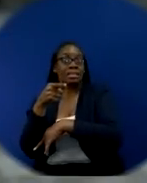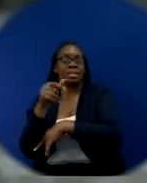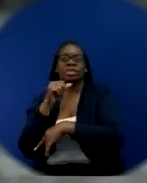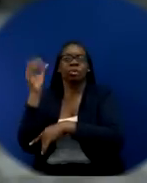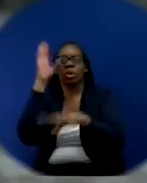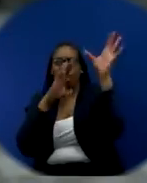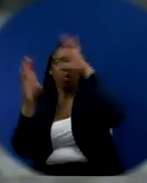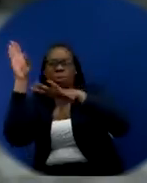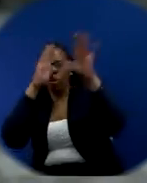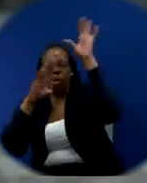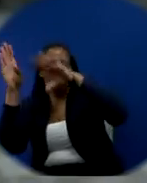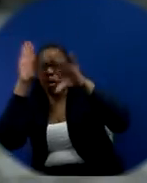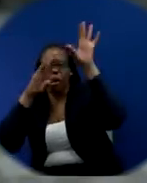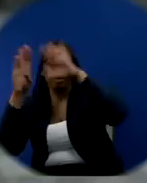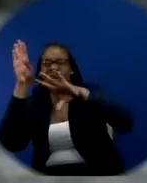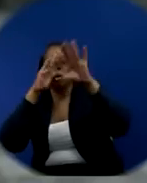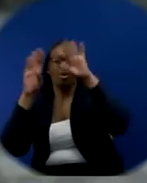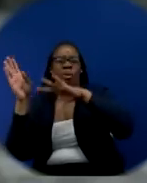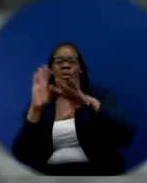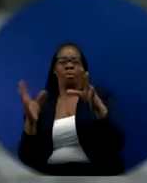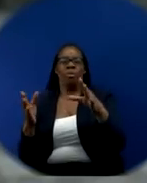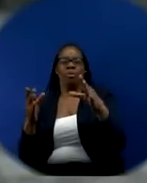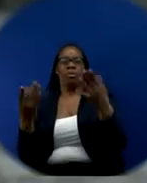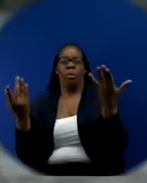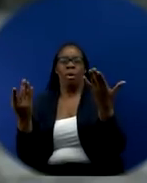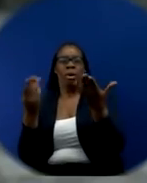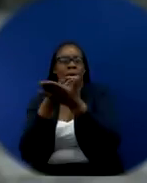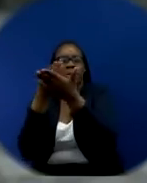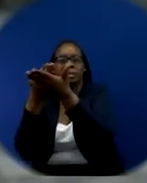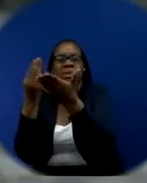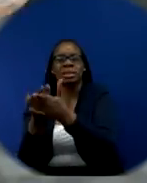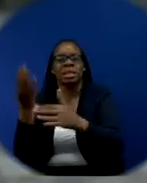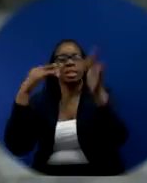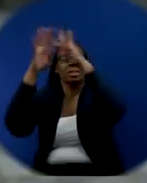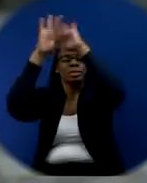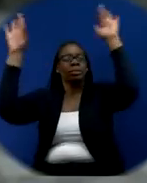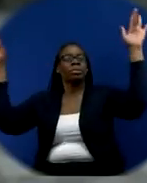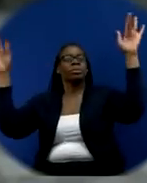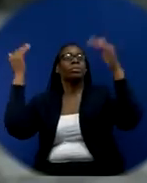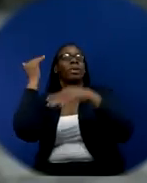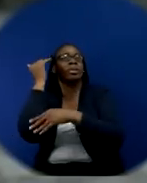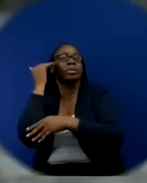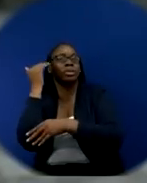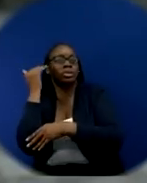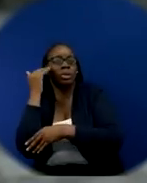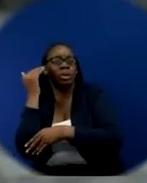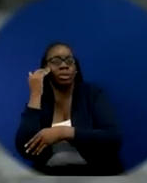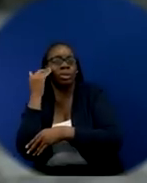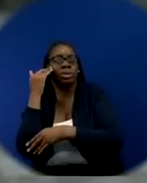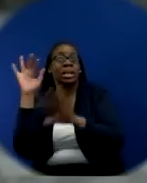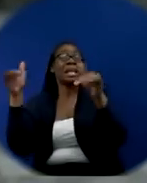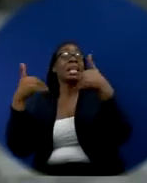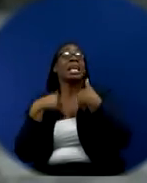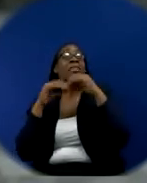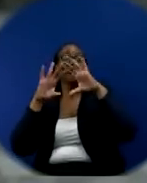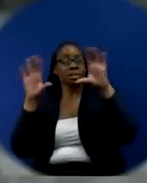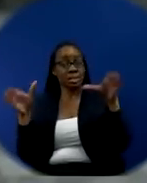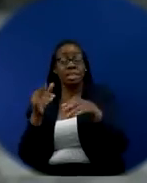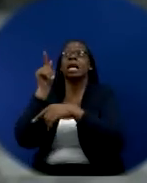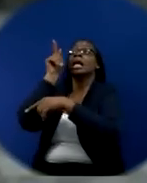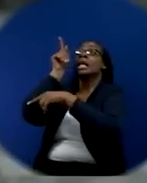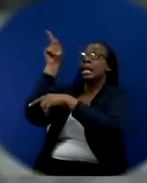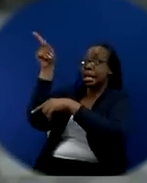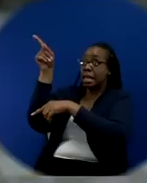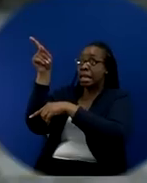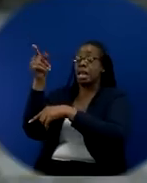for rewards. Your heavenly Father knows what you need, and he knows what you have done, and he